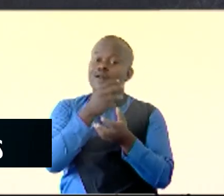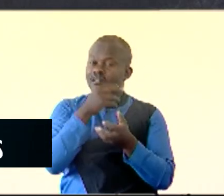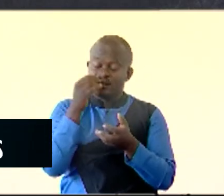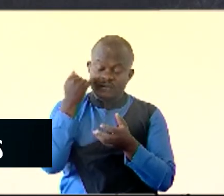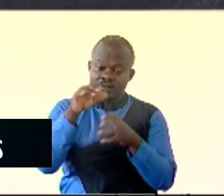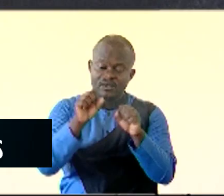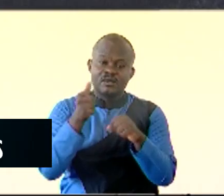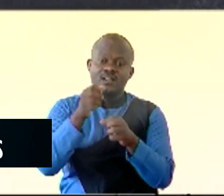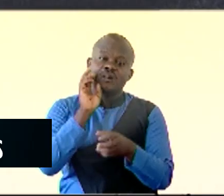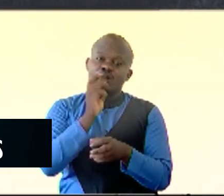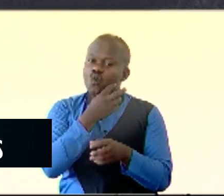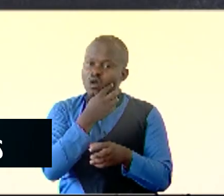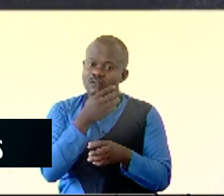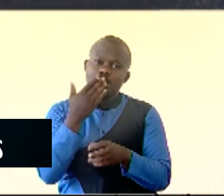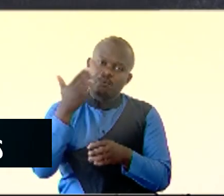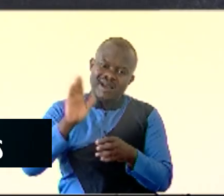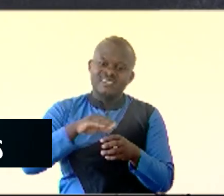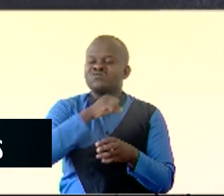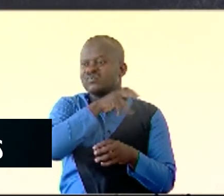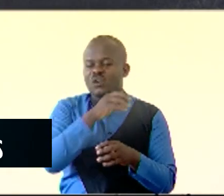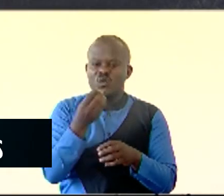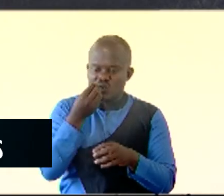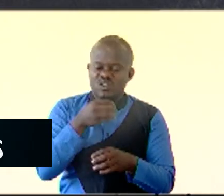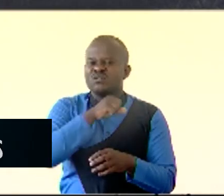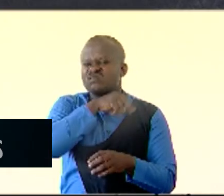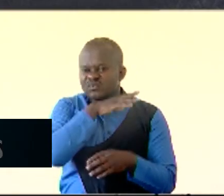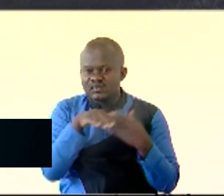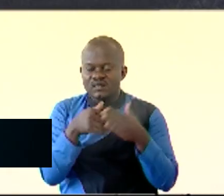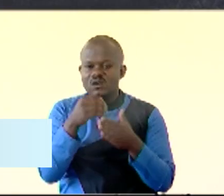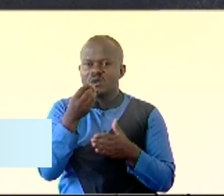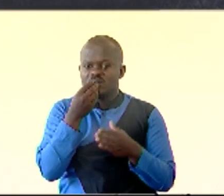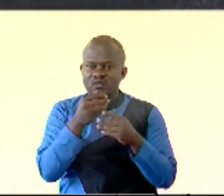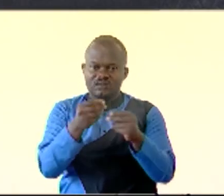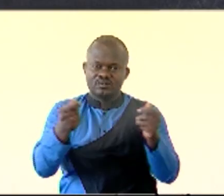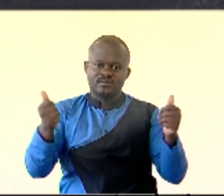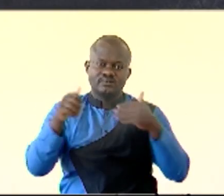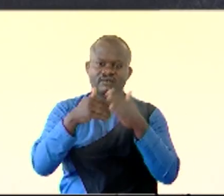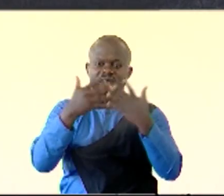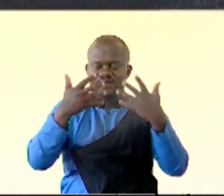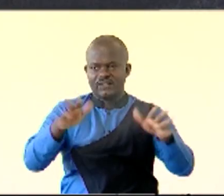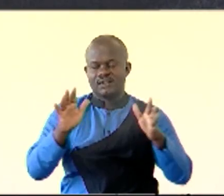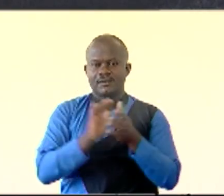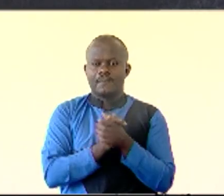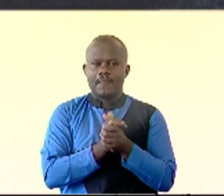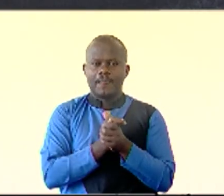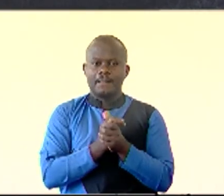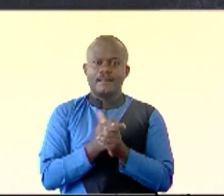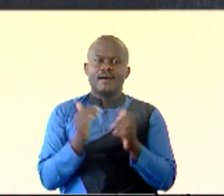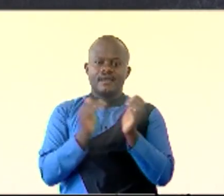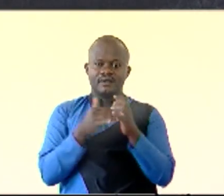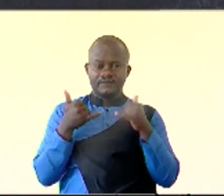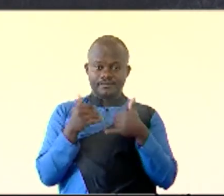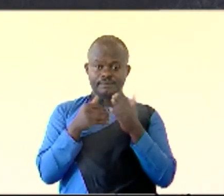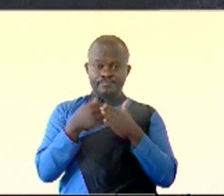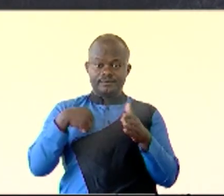that water or you eat that food, you find the food has been poisoned or has been contaminated. And now, once it goes